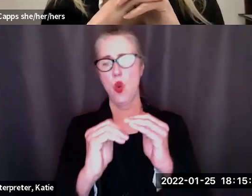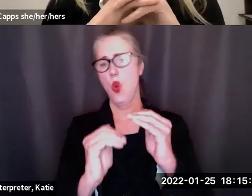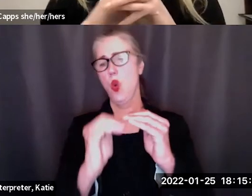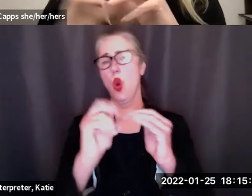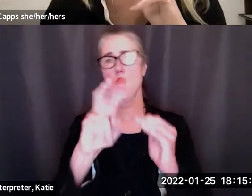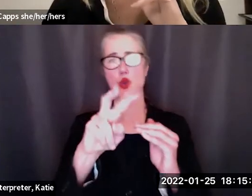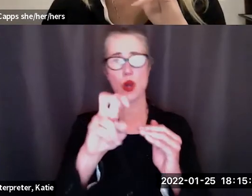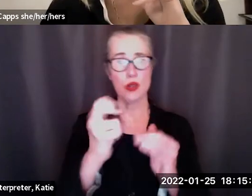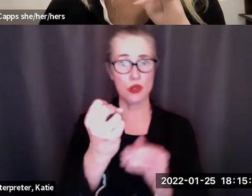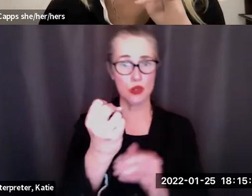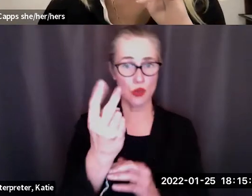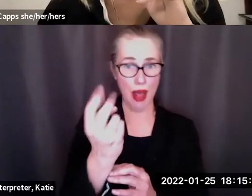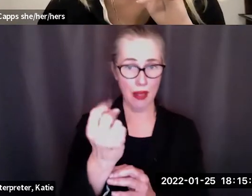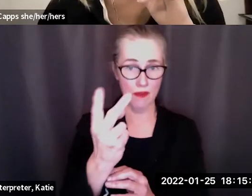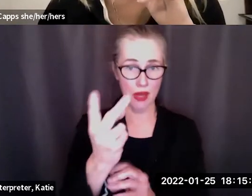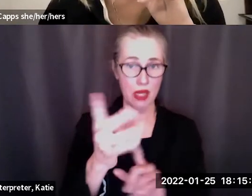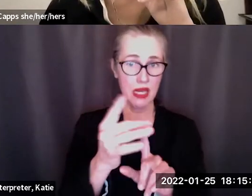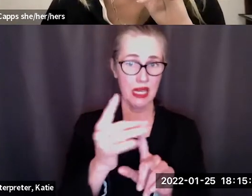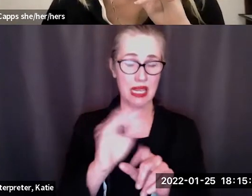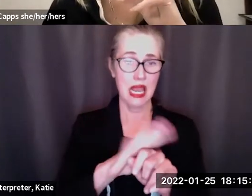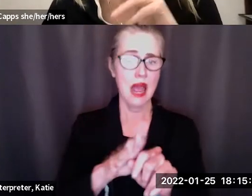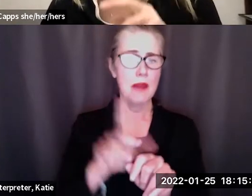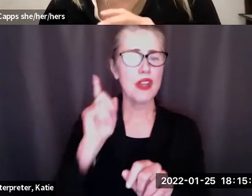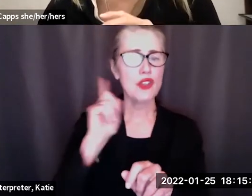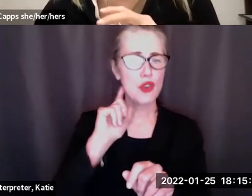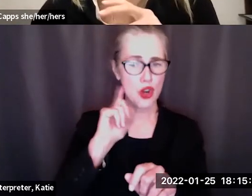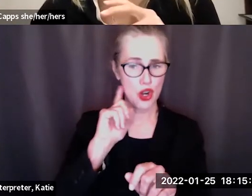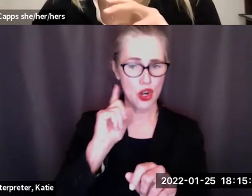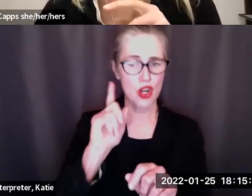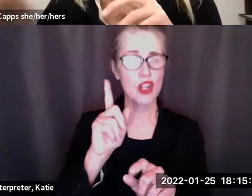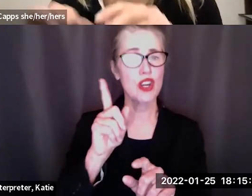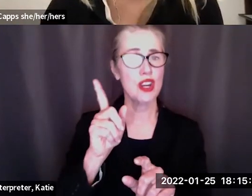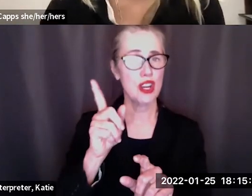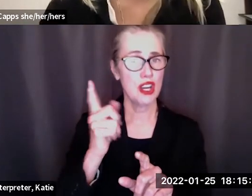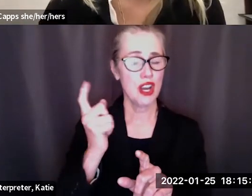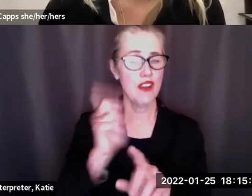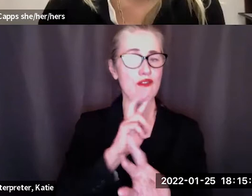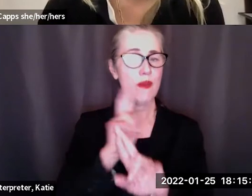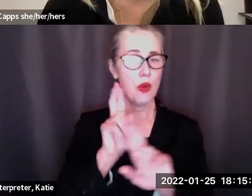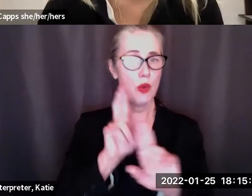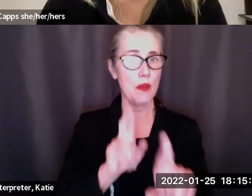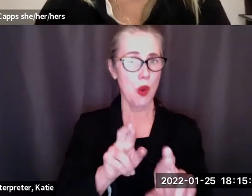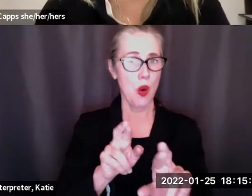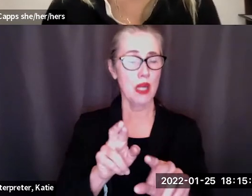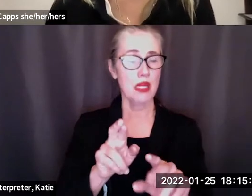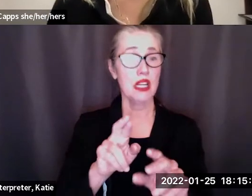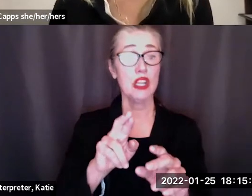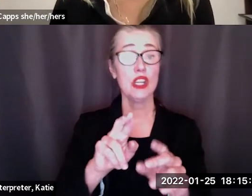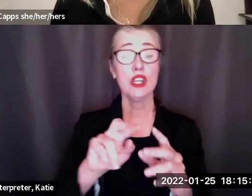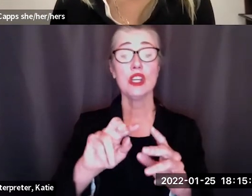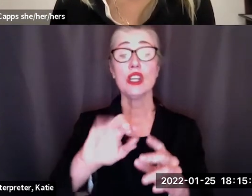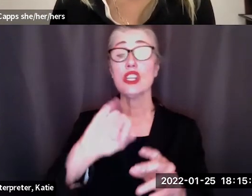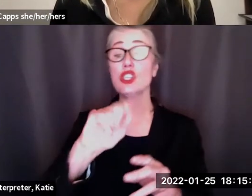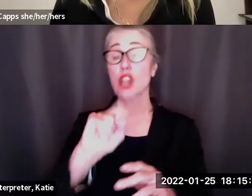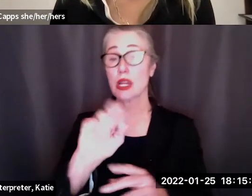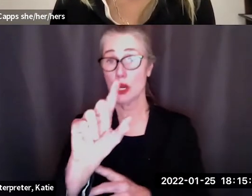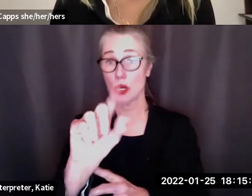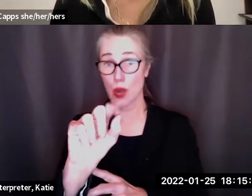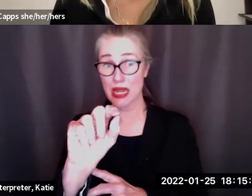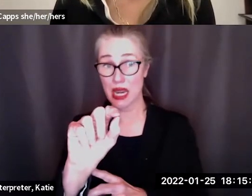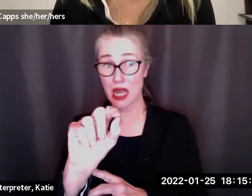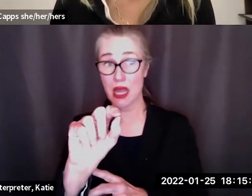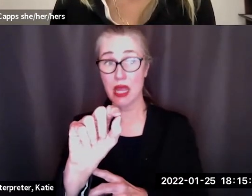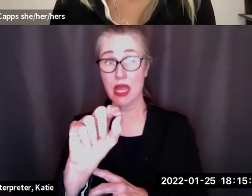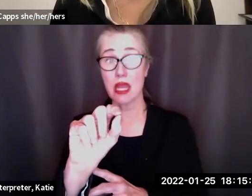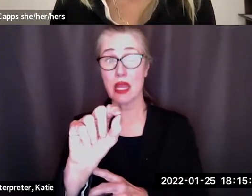but as you heard from ms klein rothschild's report as of january 20th so the